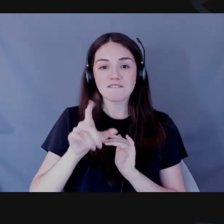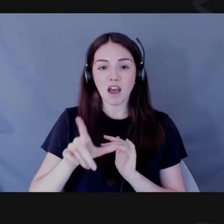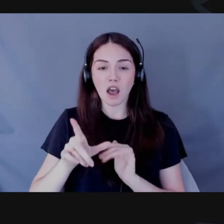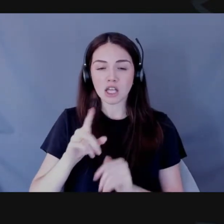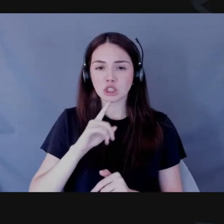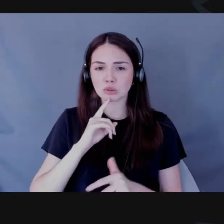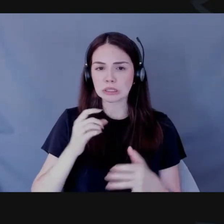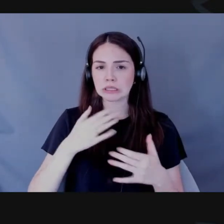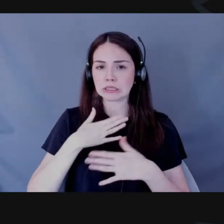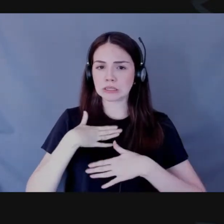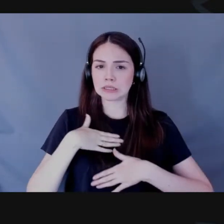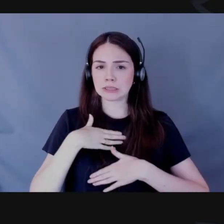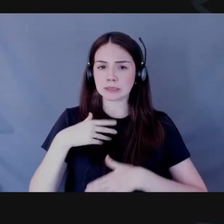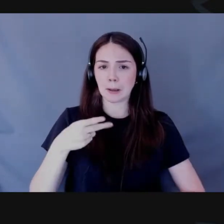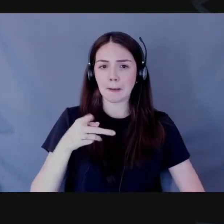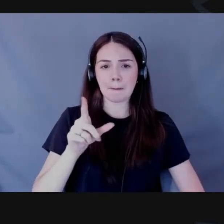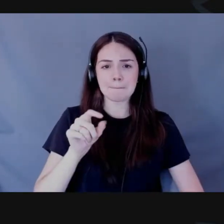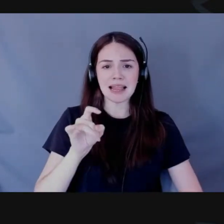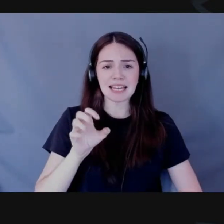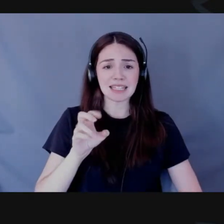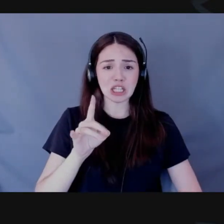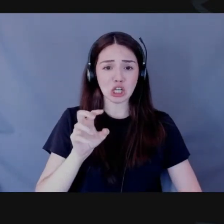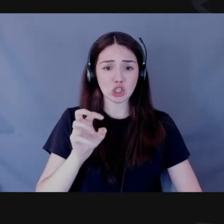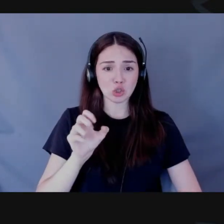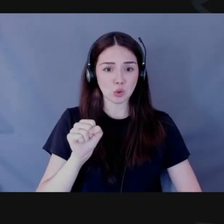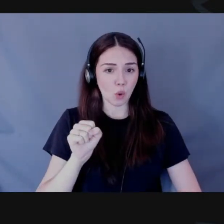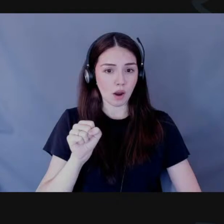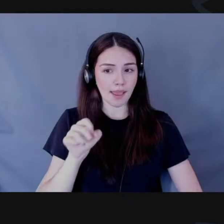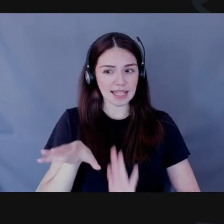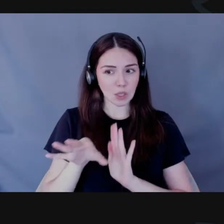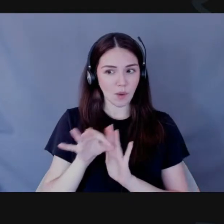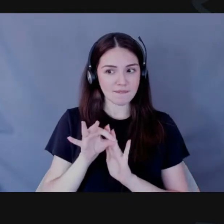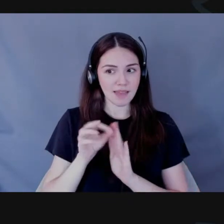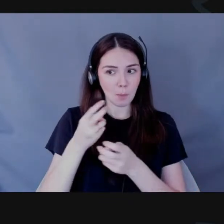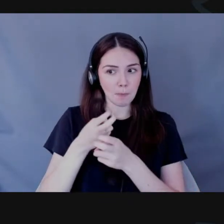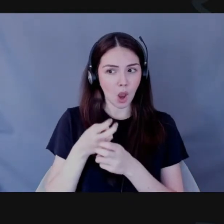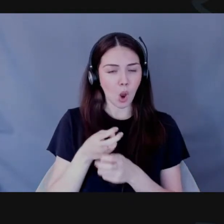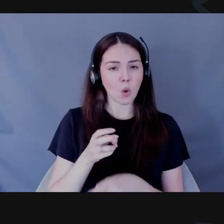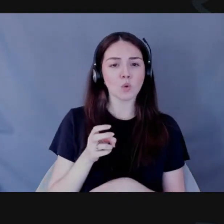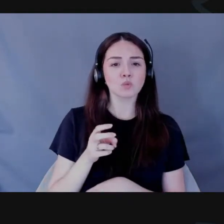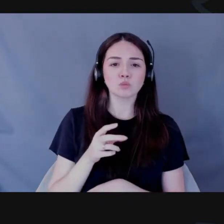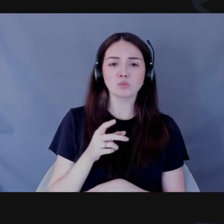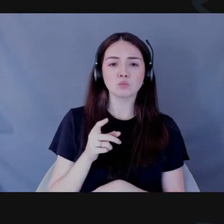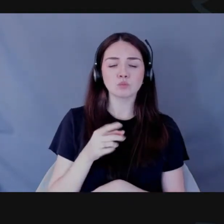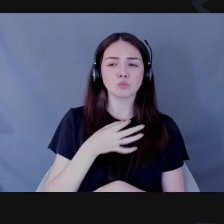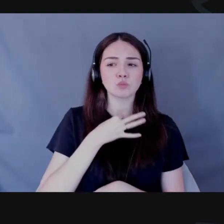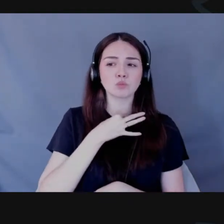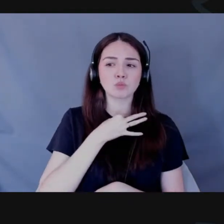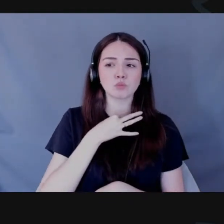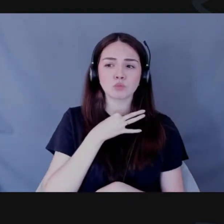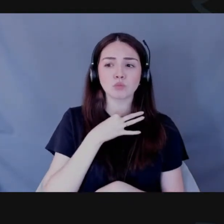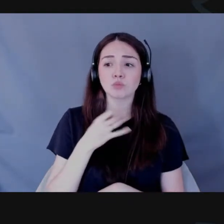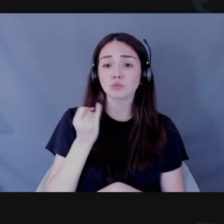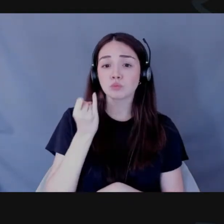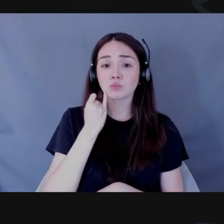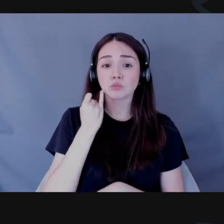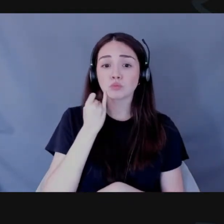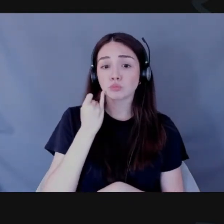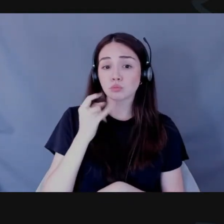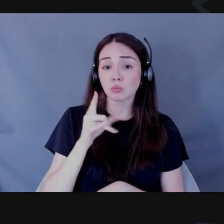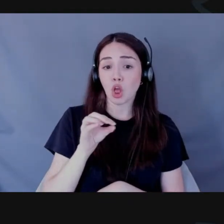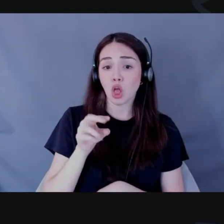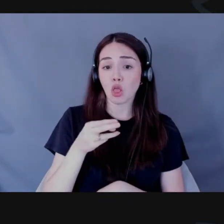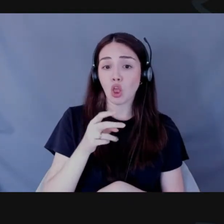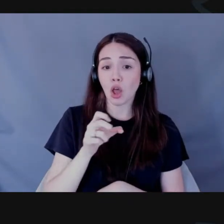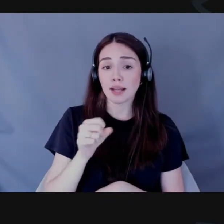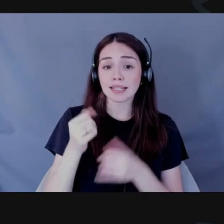carnivorous plesiosaurus gave rise to some speculation. What if the Loch Ness Monster is a modern survivor